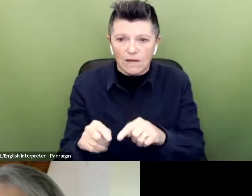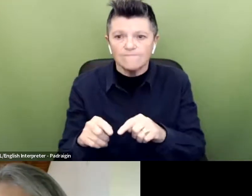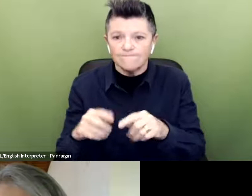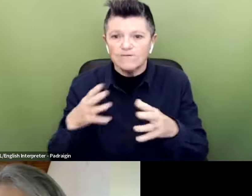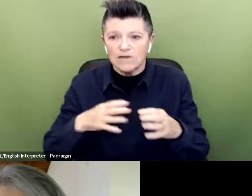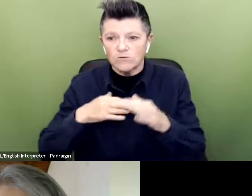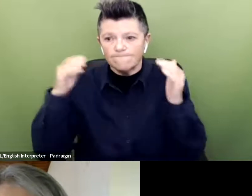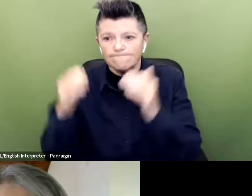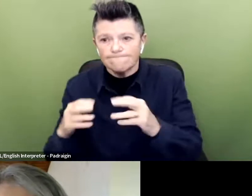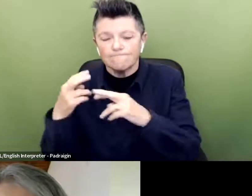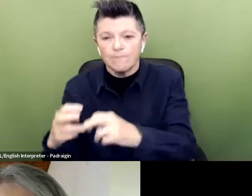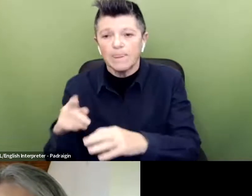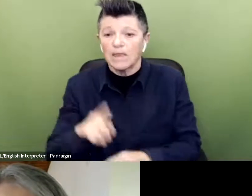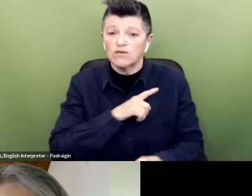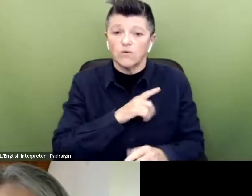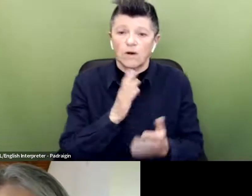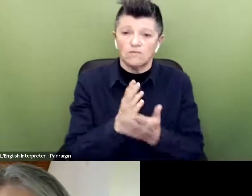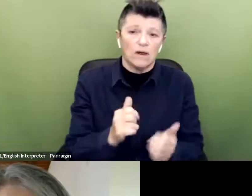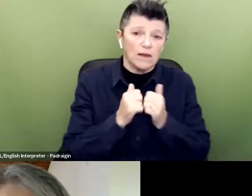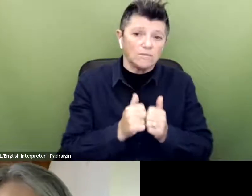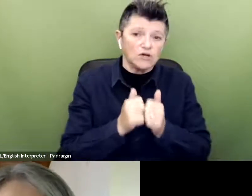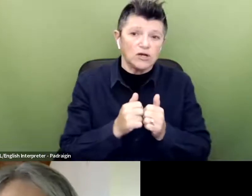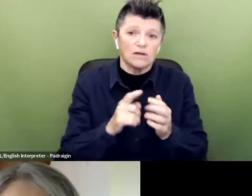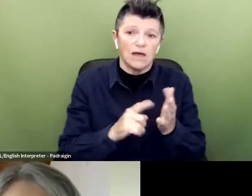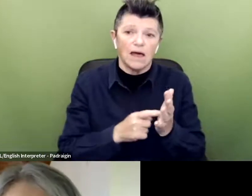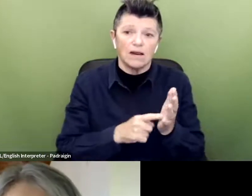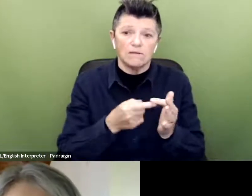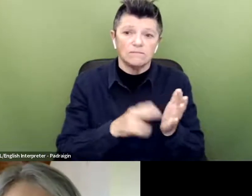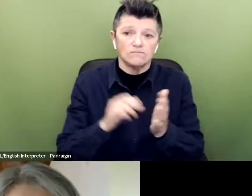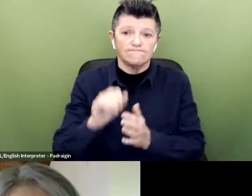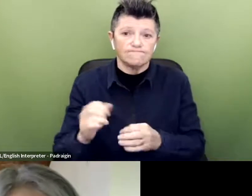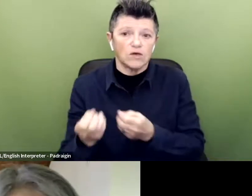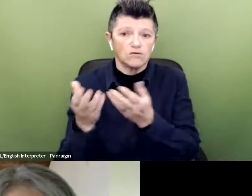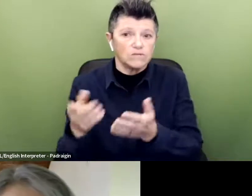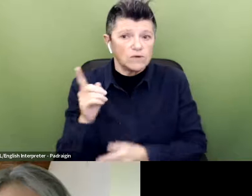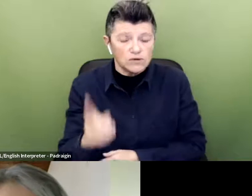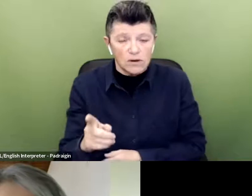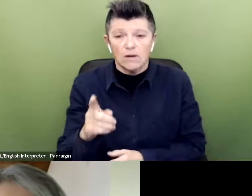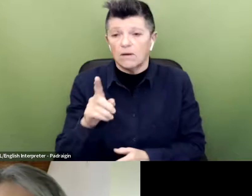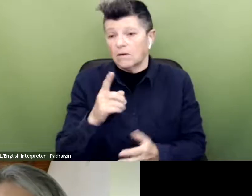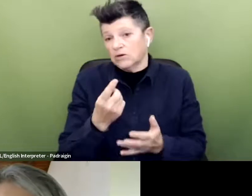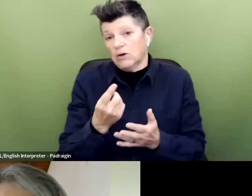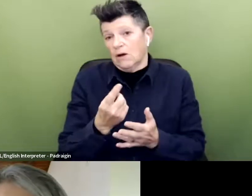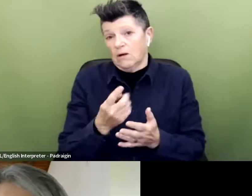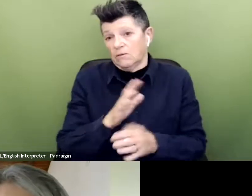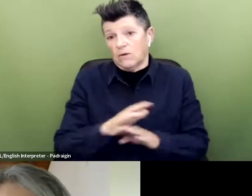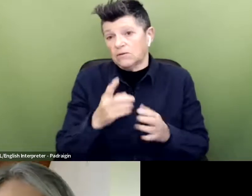much appreciate Ellen's contribution, because she not only